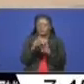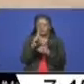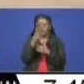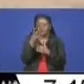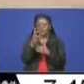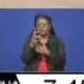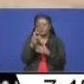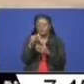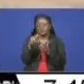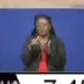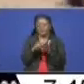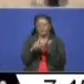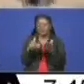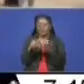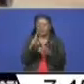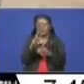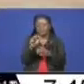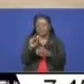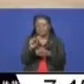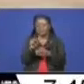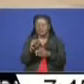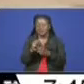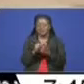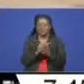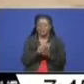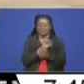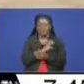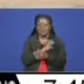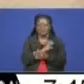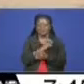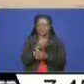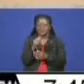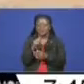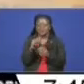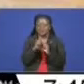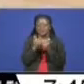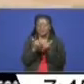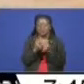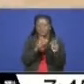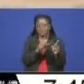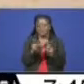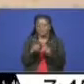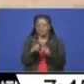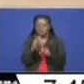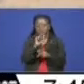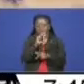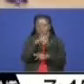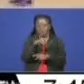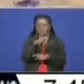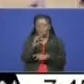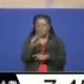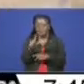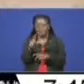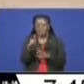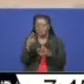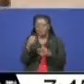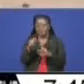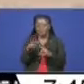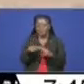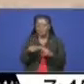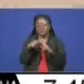Now, the NBA Players Association is planning to appeal the suspension with thinking this incident falls under